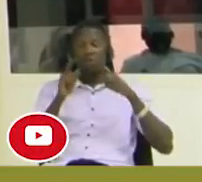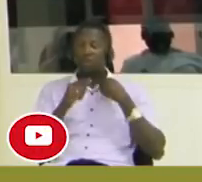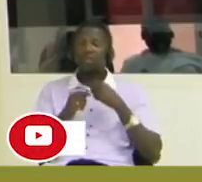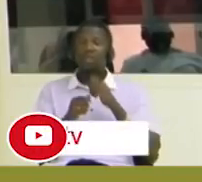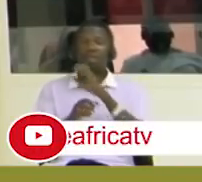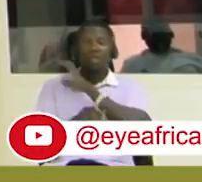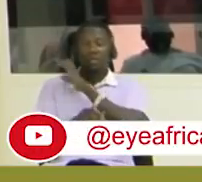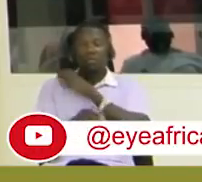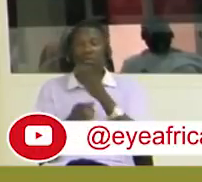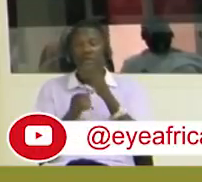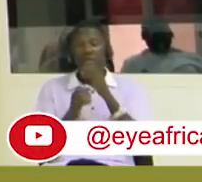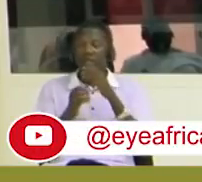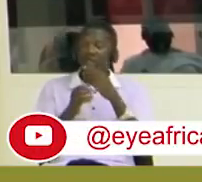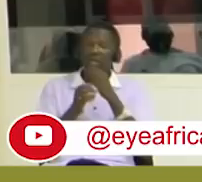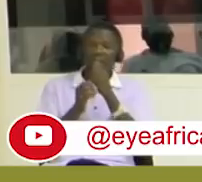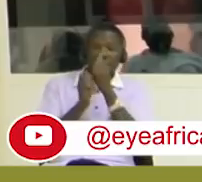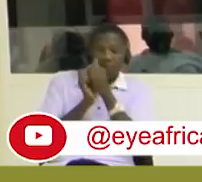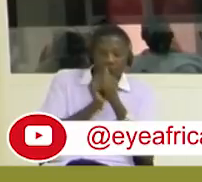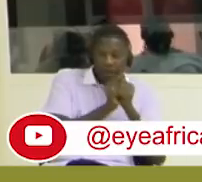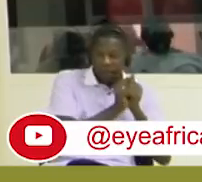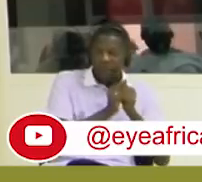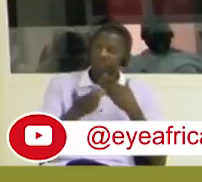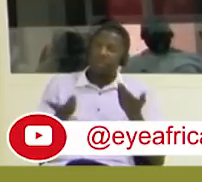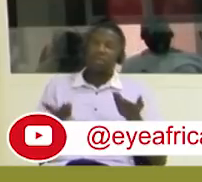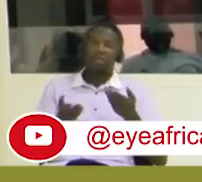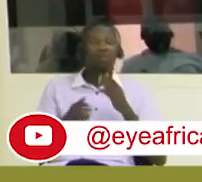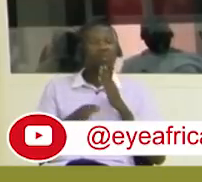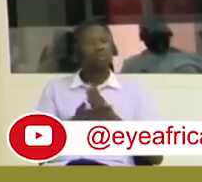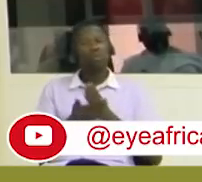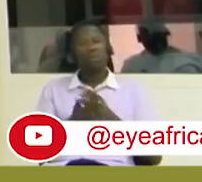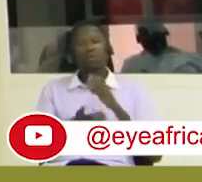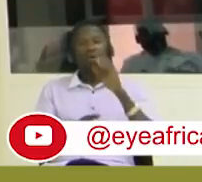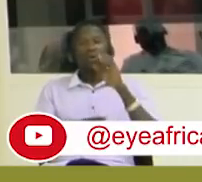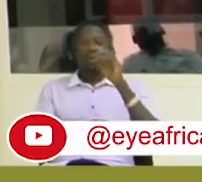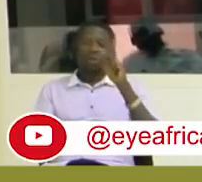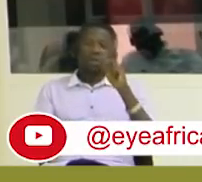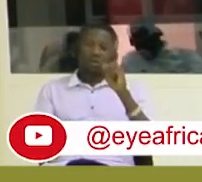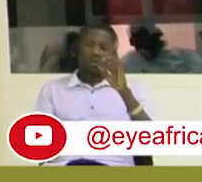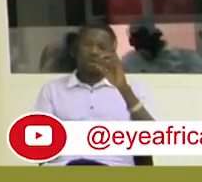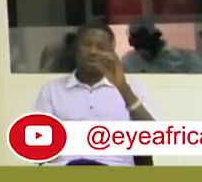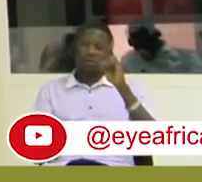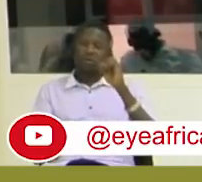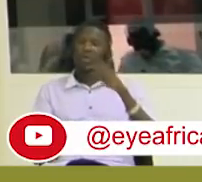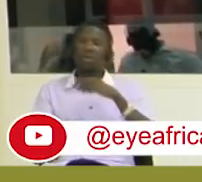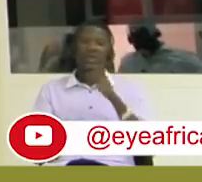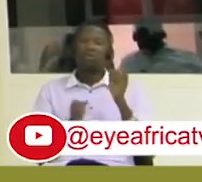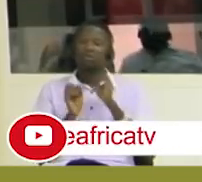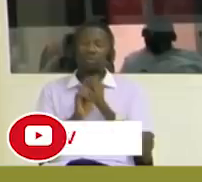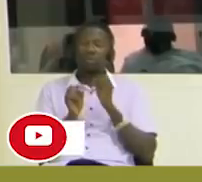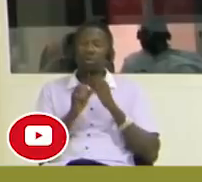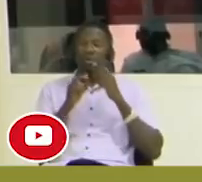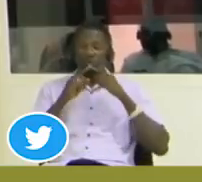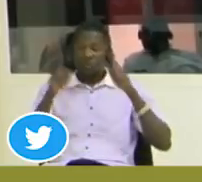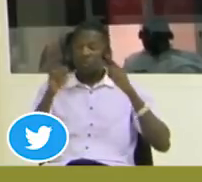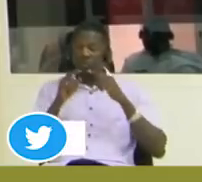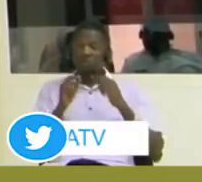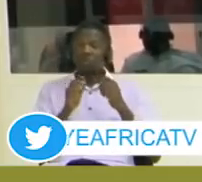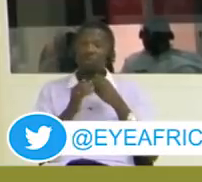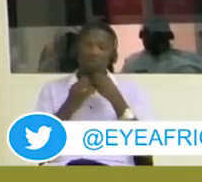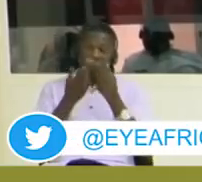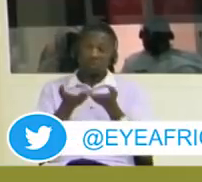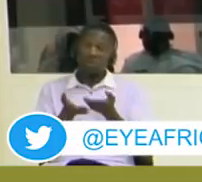therefore Usman Koro Ceesay would not have had any information to disclose. How about the Libya